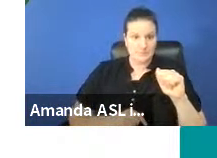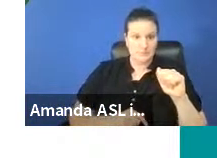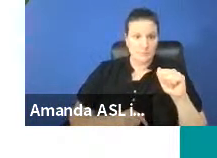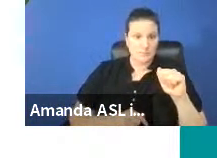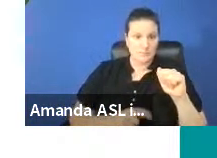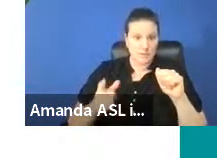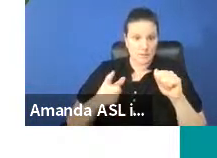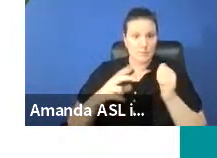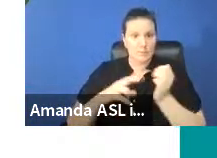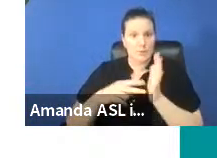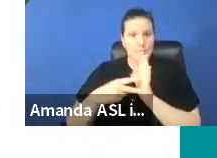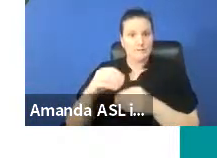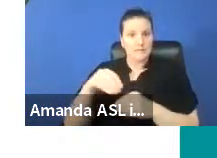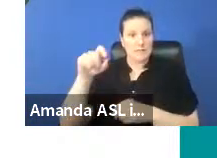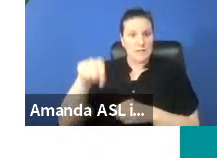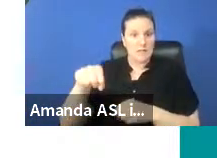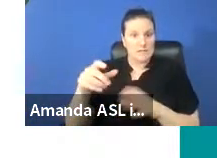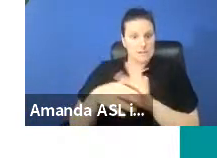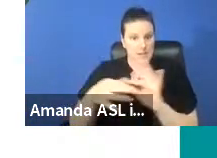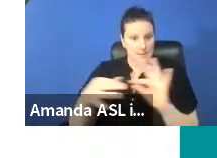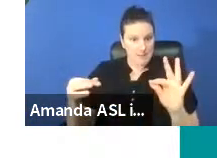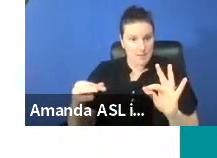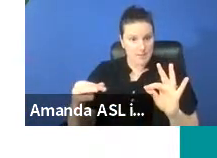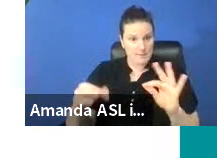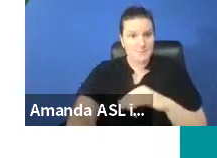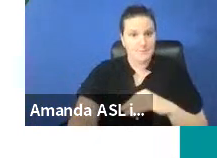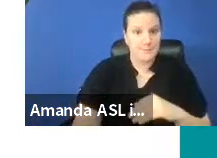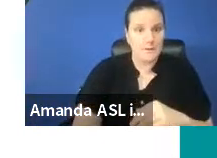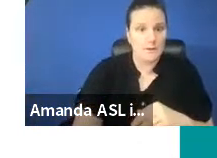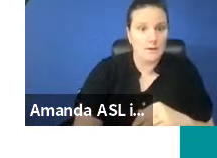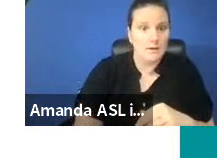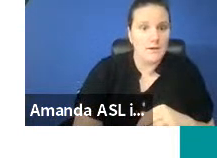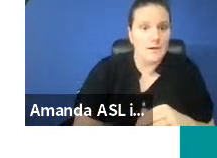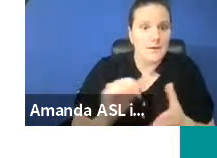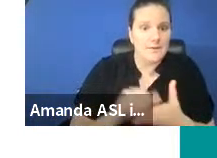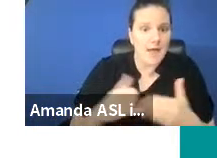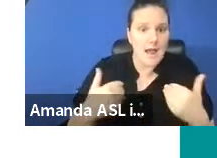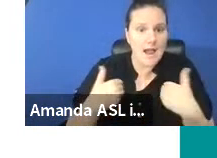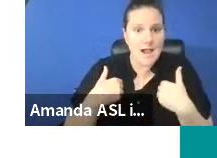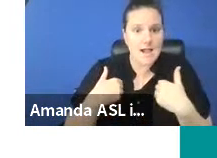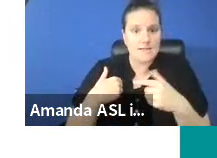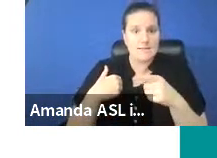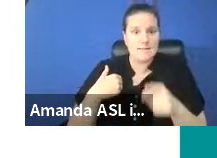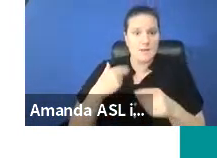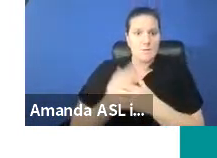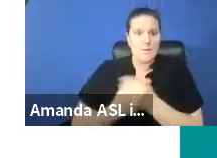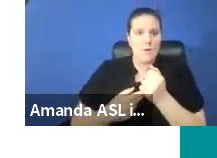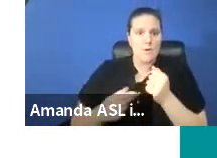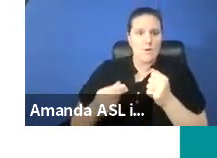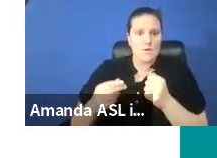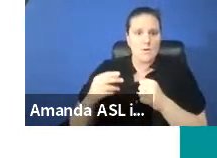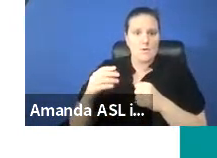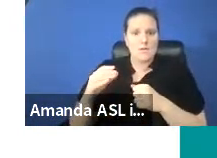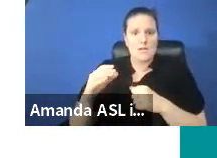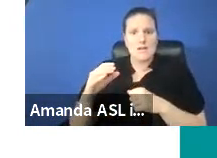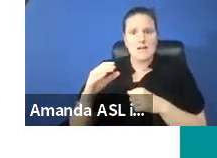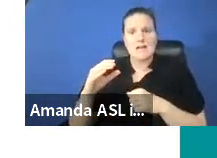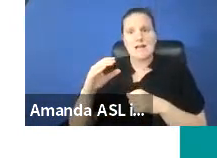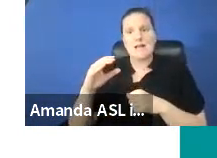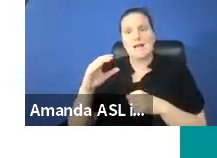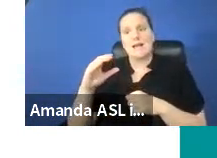a purpose and need statement that had both climate and equity in